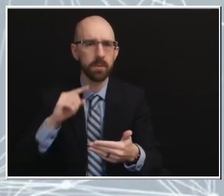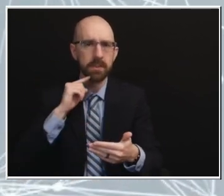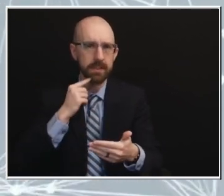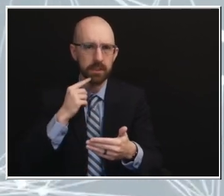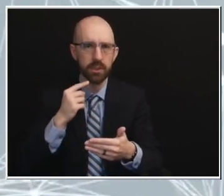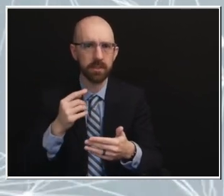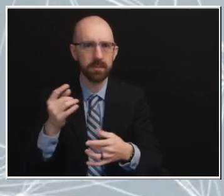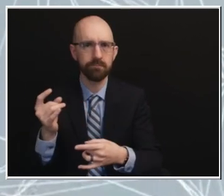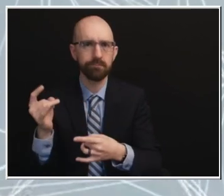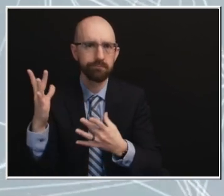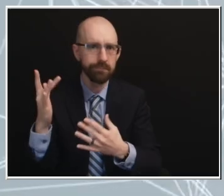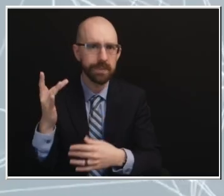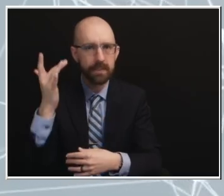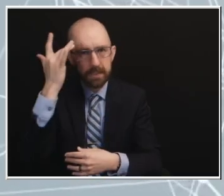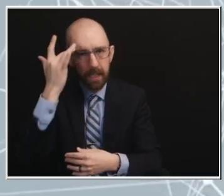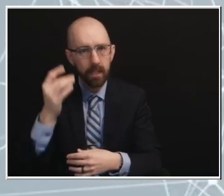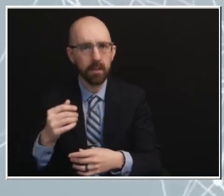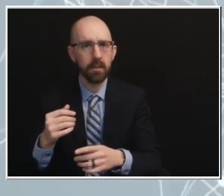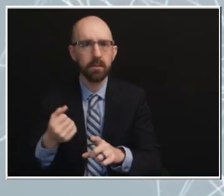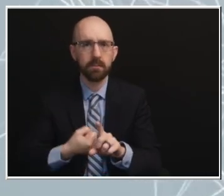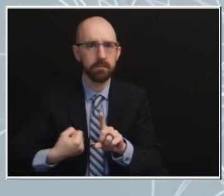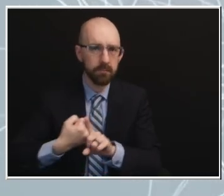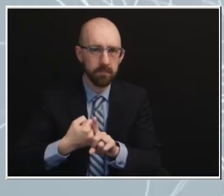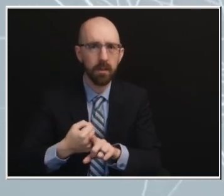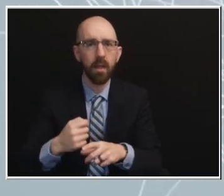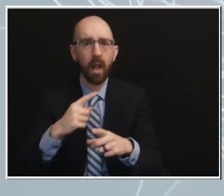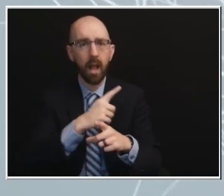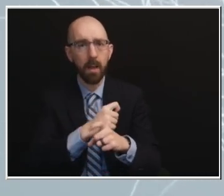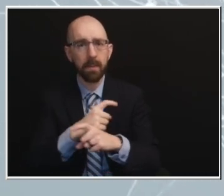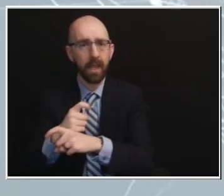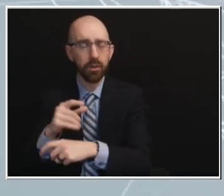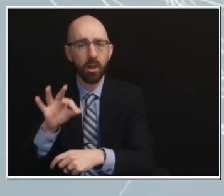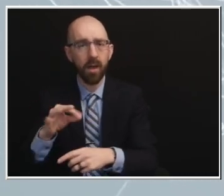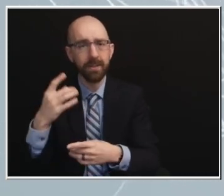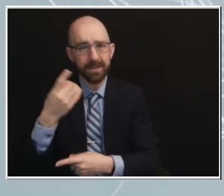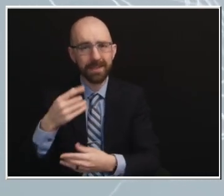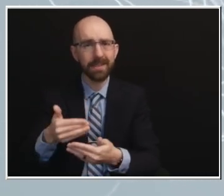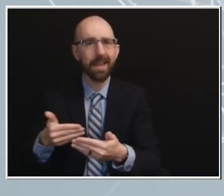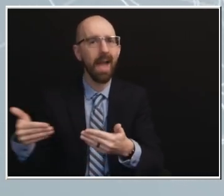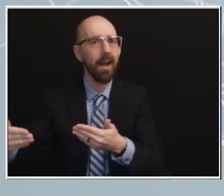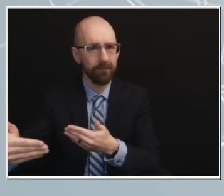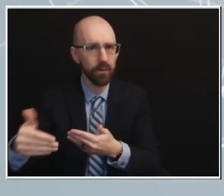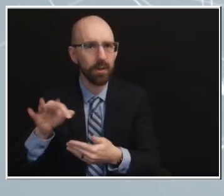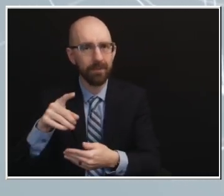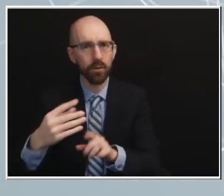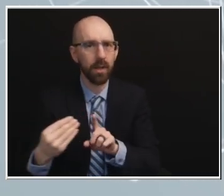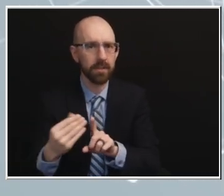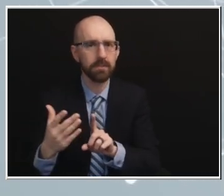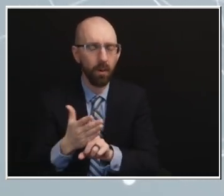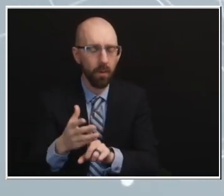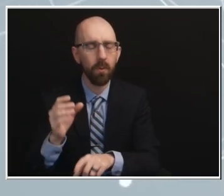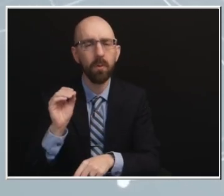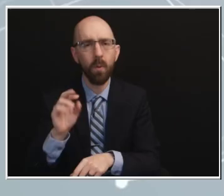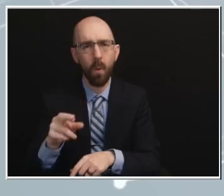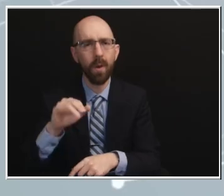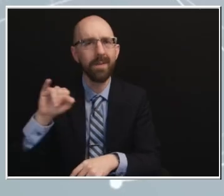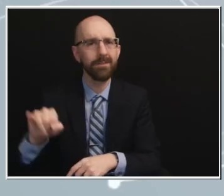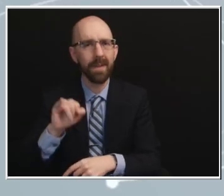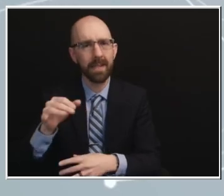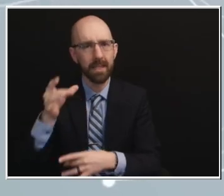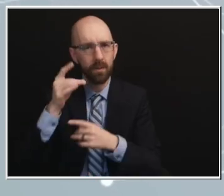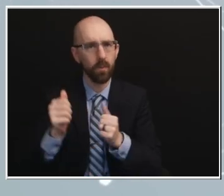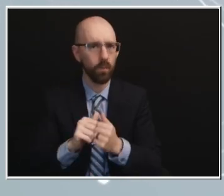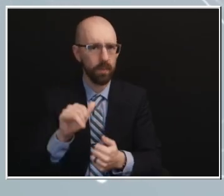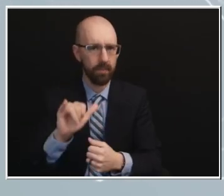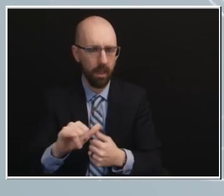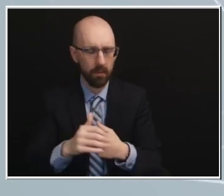and severe cases and the complications of the disease if you are exposed or are infected with that. So the